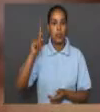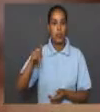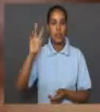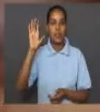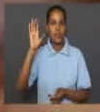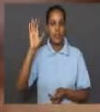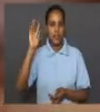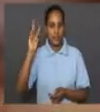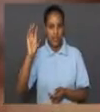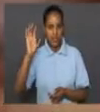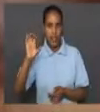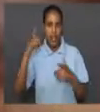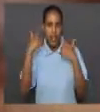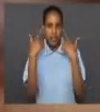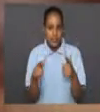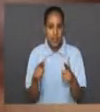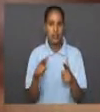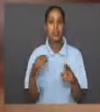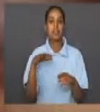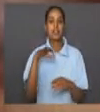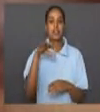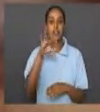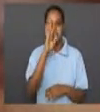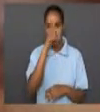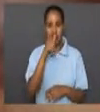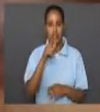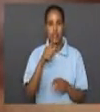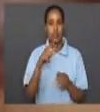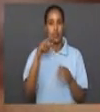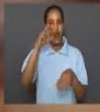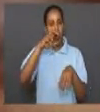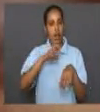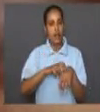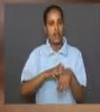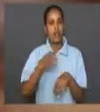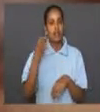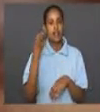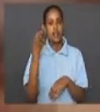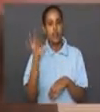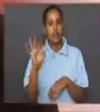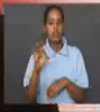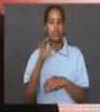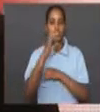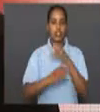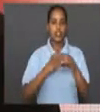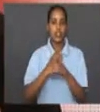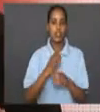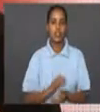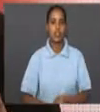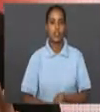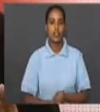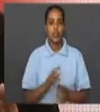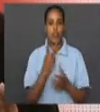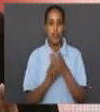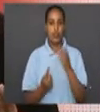PVC was accidentally discovered at least twice in the 19th century.